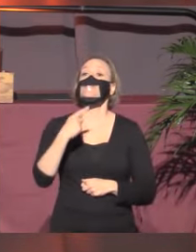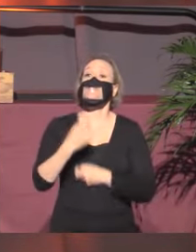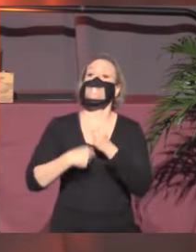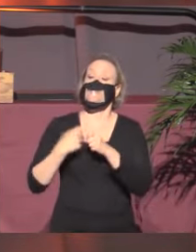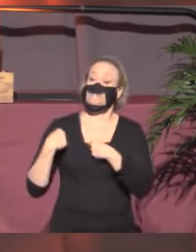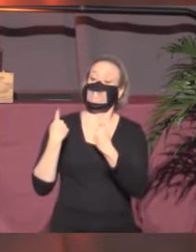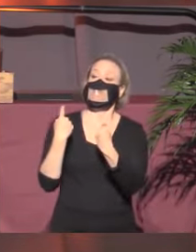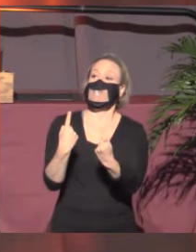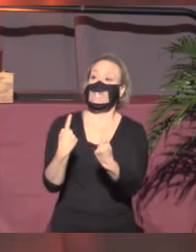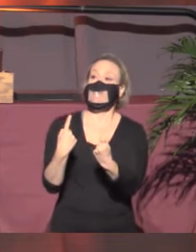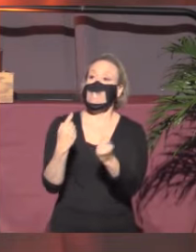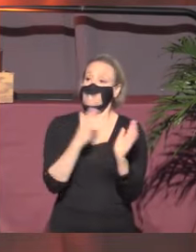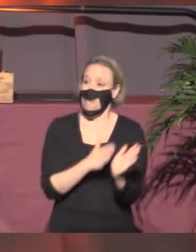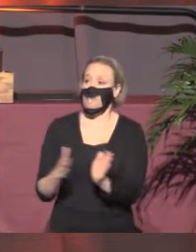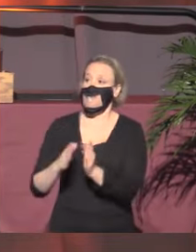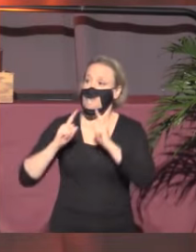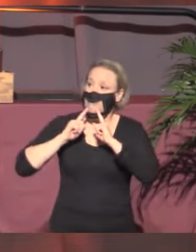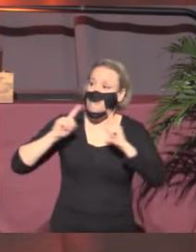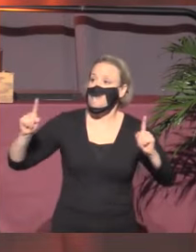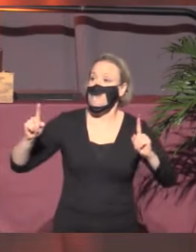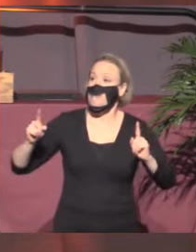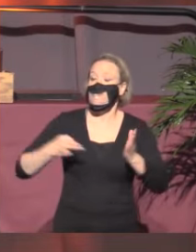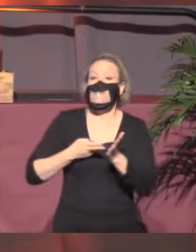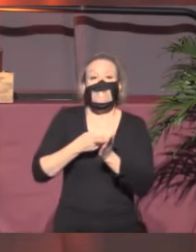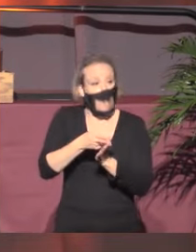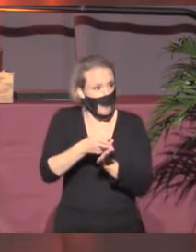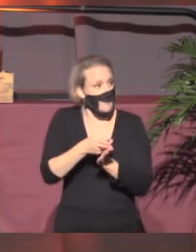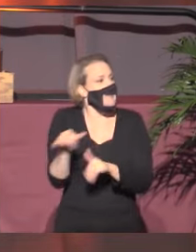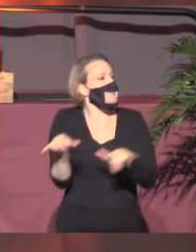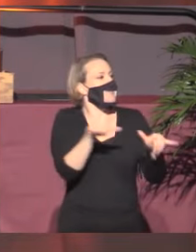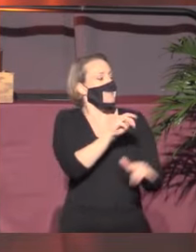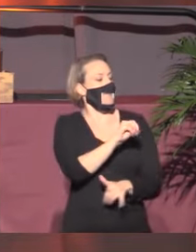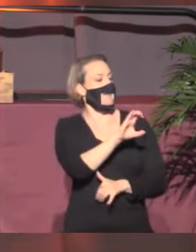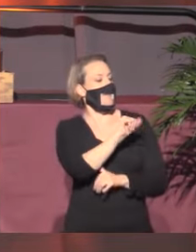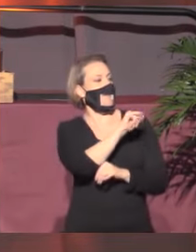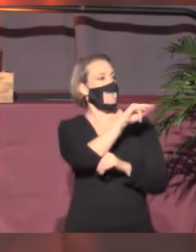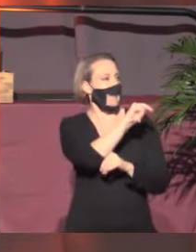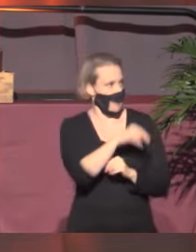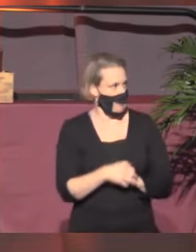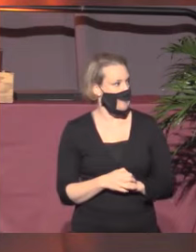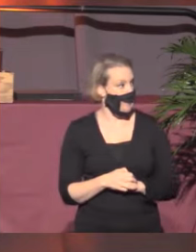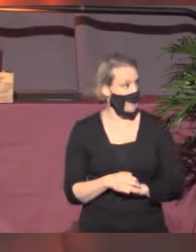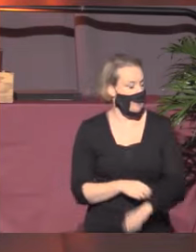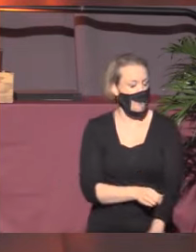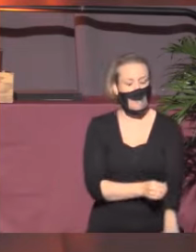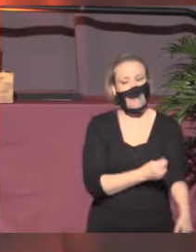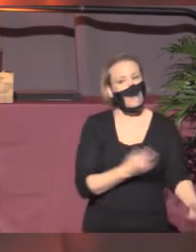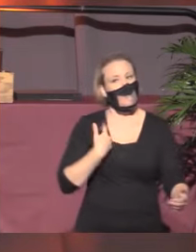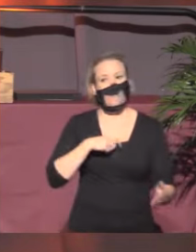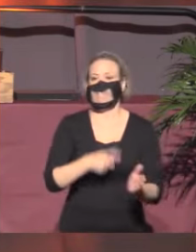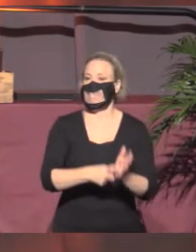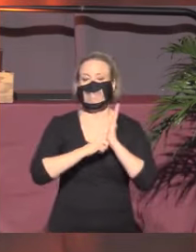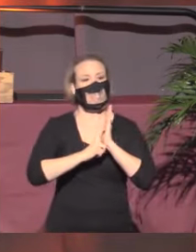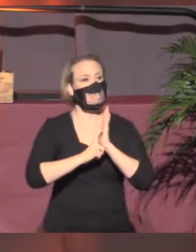prepare you to speak truth, as McCain did. As Solzhenitsyn said, we must. It has been our mission to